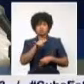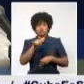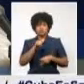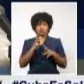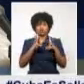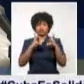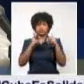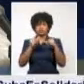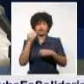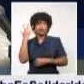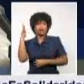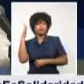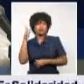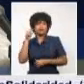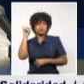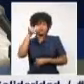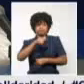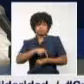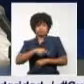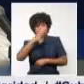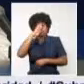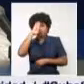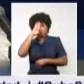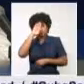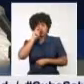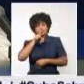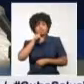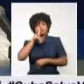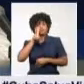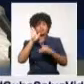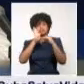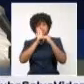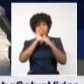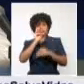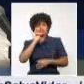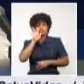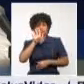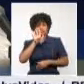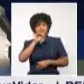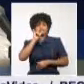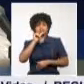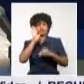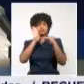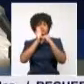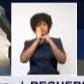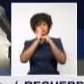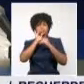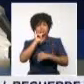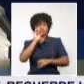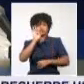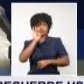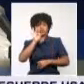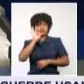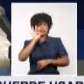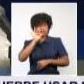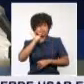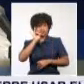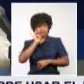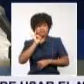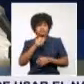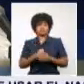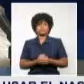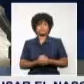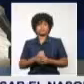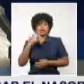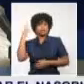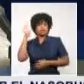This doesn't mean that we are now going to lower our guard, but it's good news that we cannot deny, and it flatters us